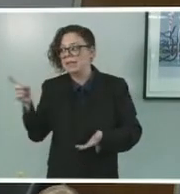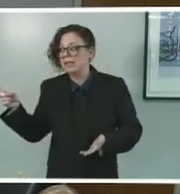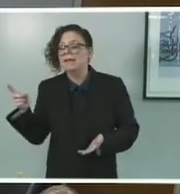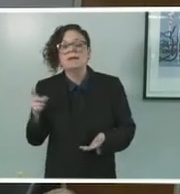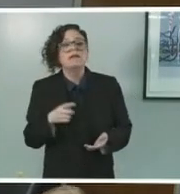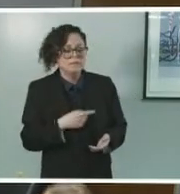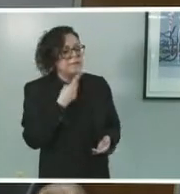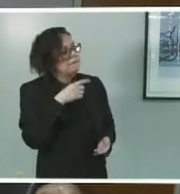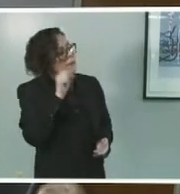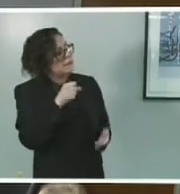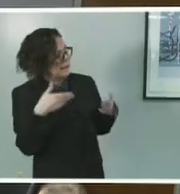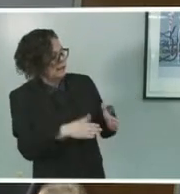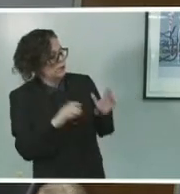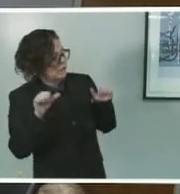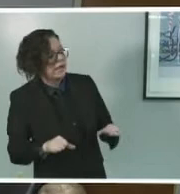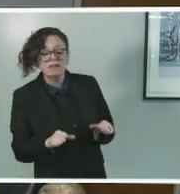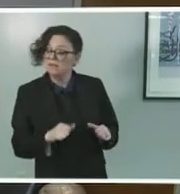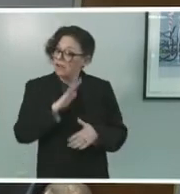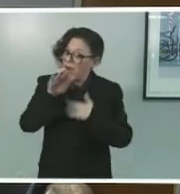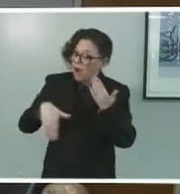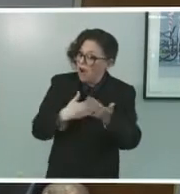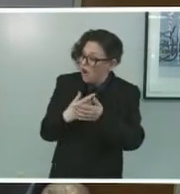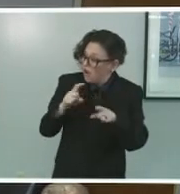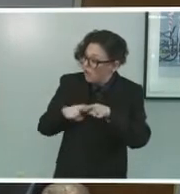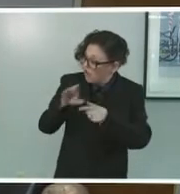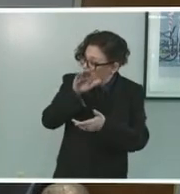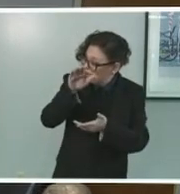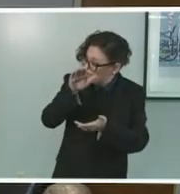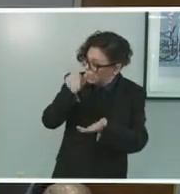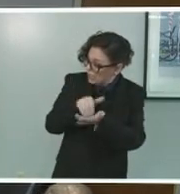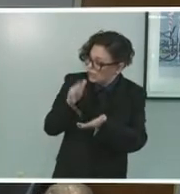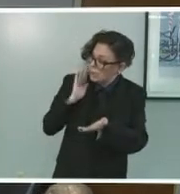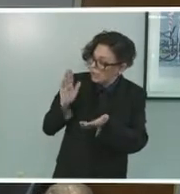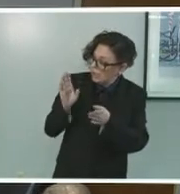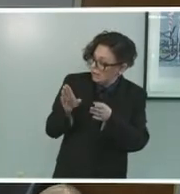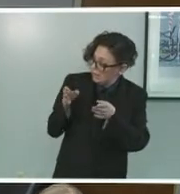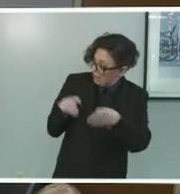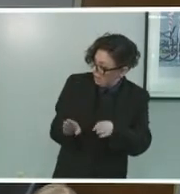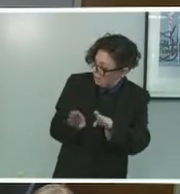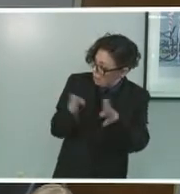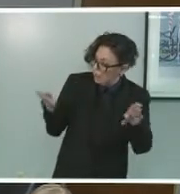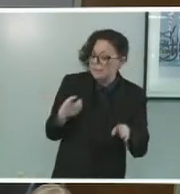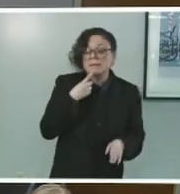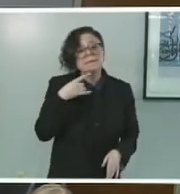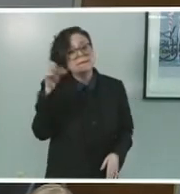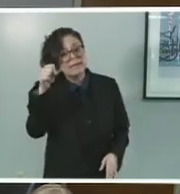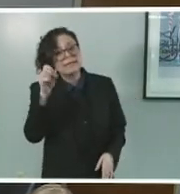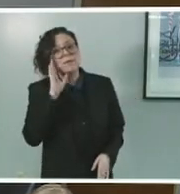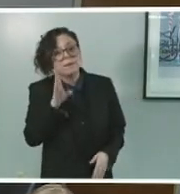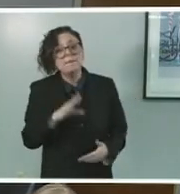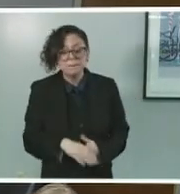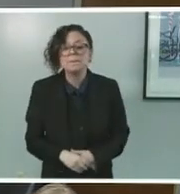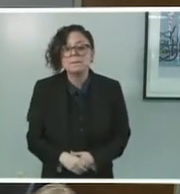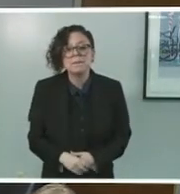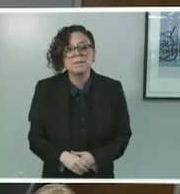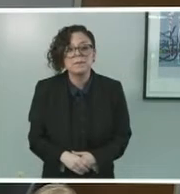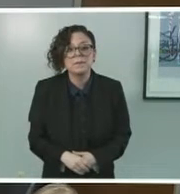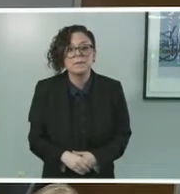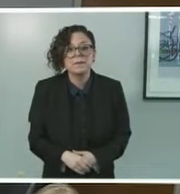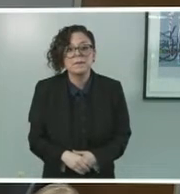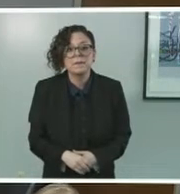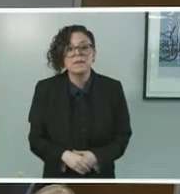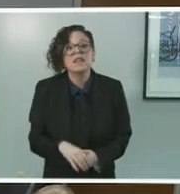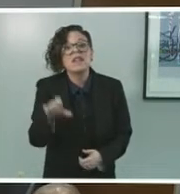open. All call centers? Will all call centers stay open? Yes. Okay. There's a